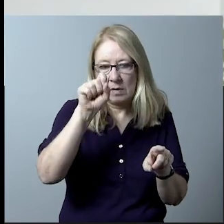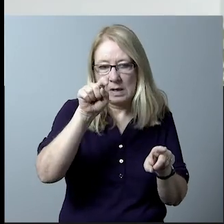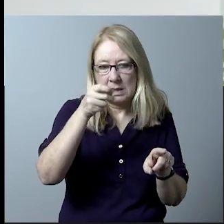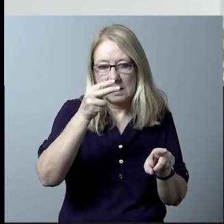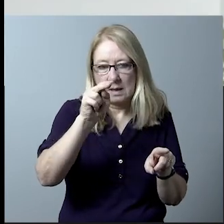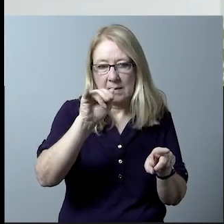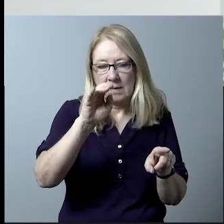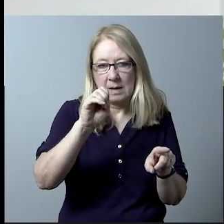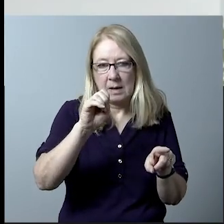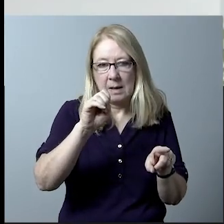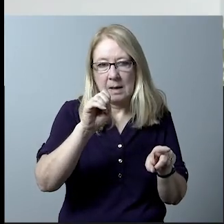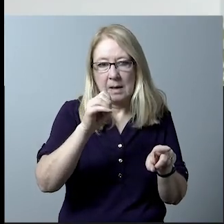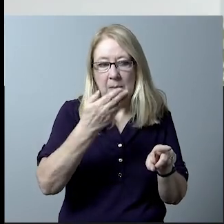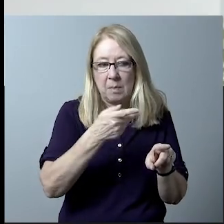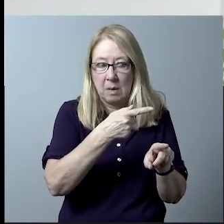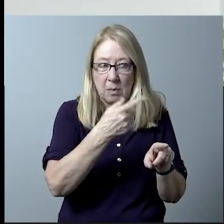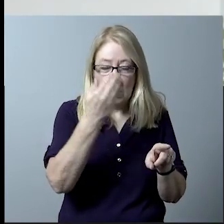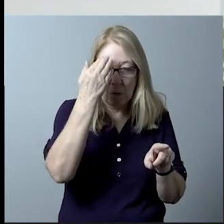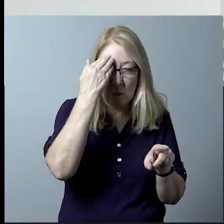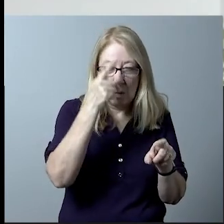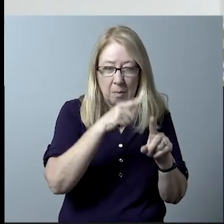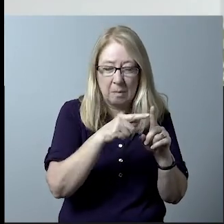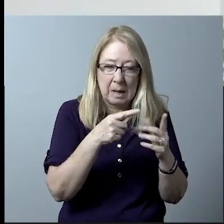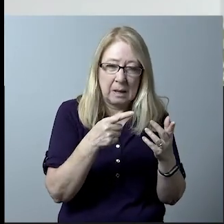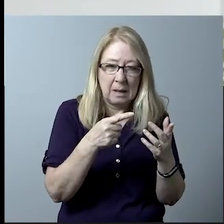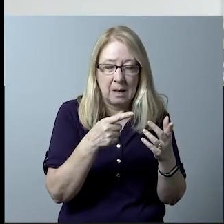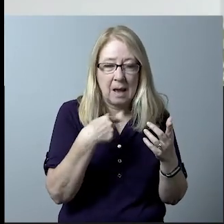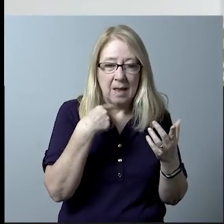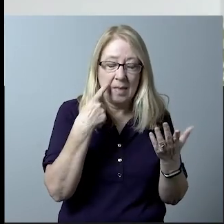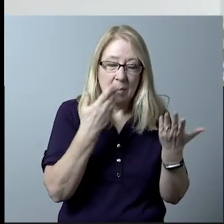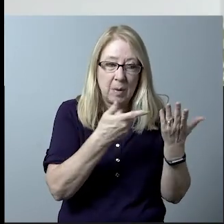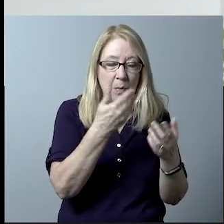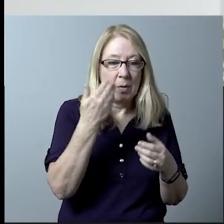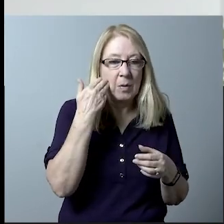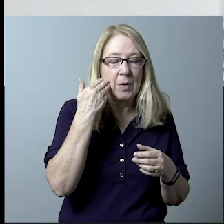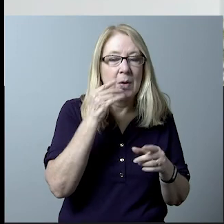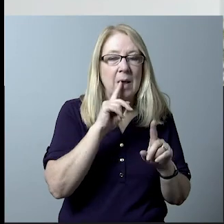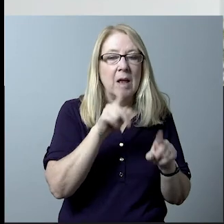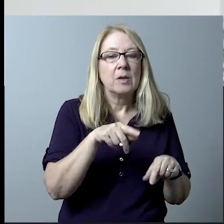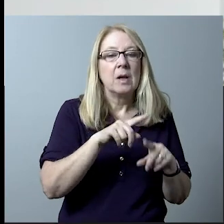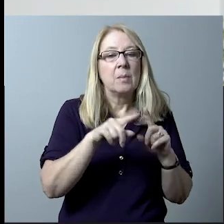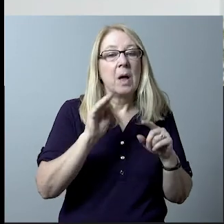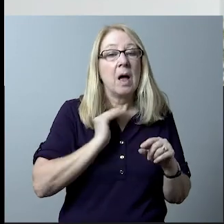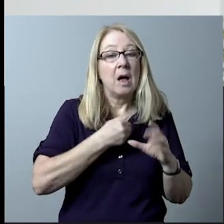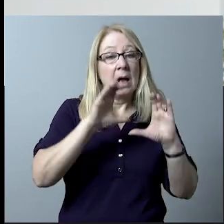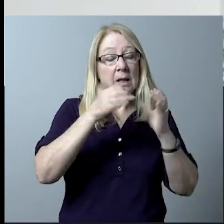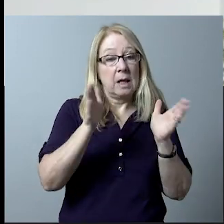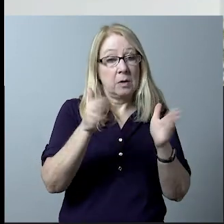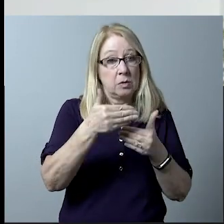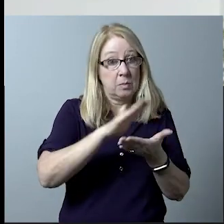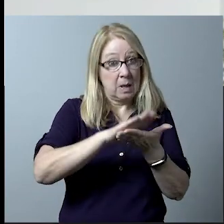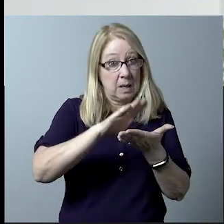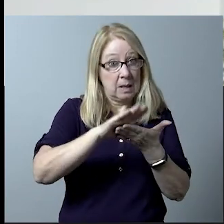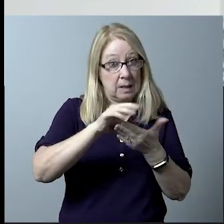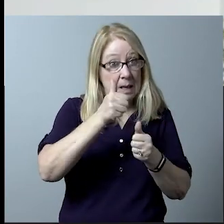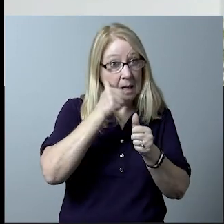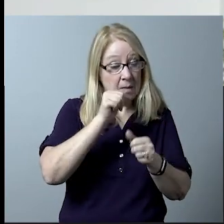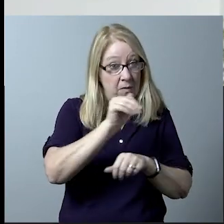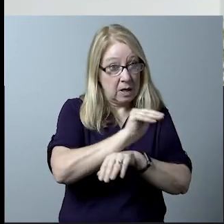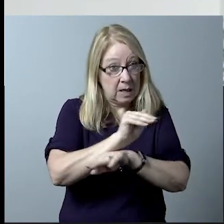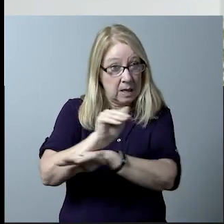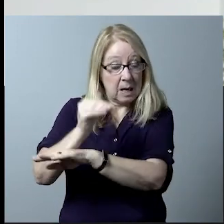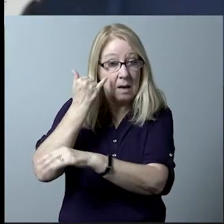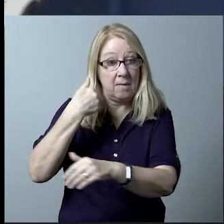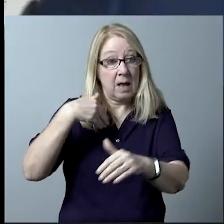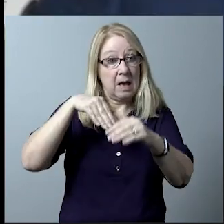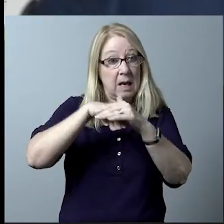couple questions. This may not be right in your wheelhouse, but you're the closest to it on the panel here. So the question is, are classrooms